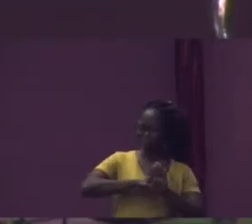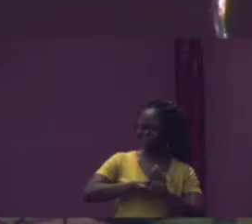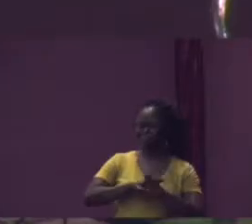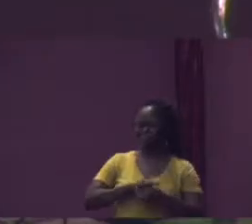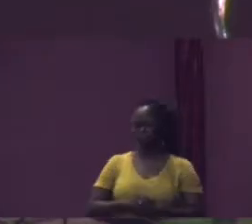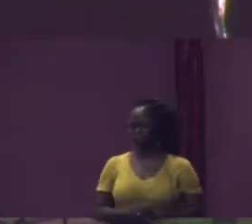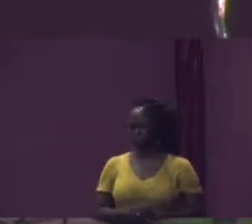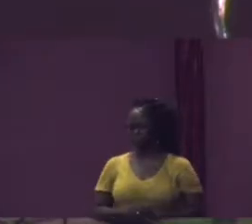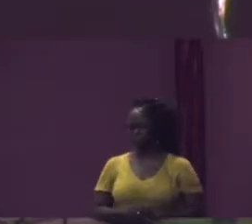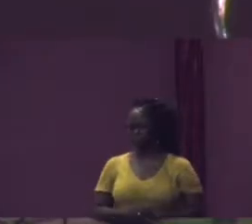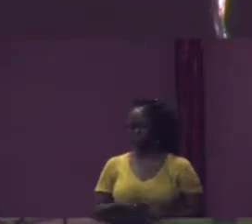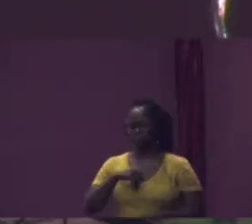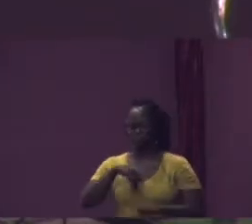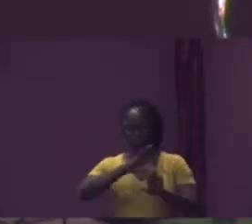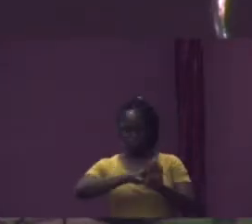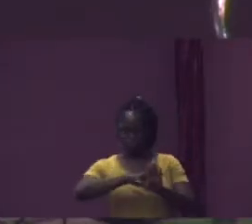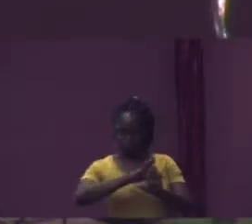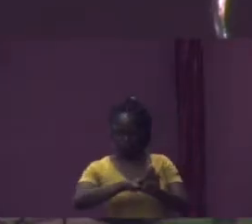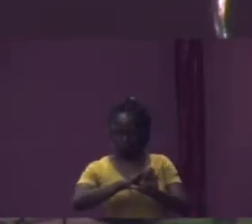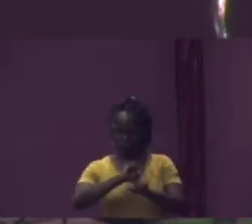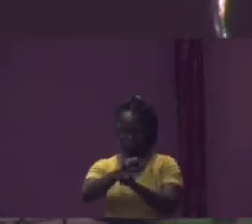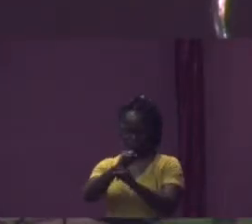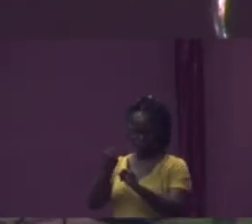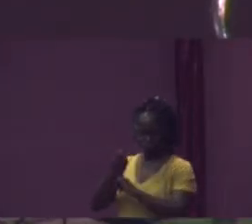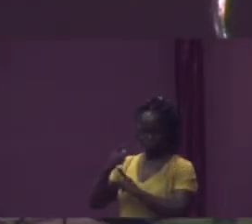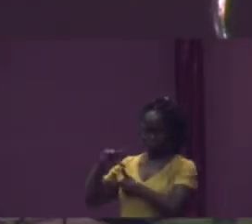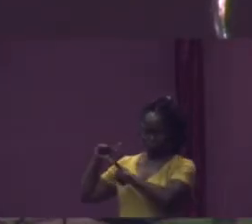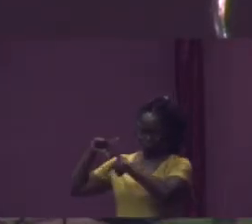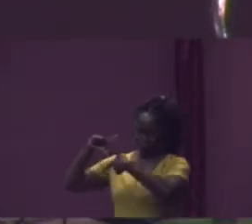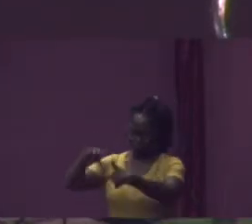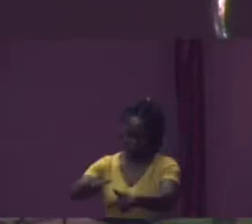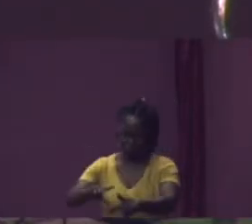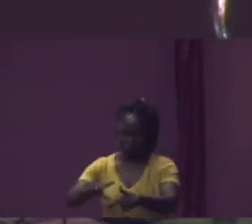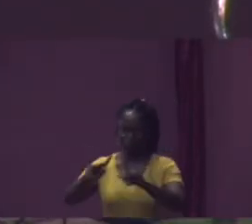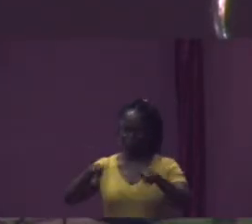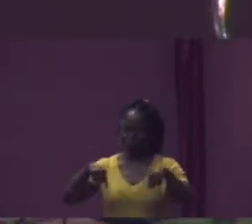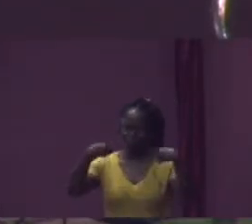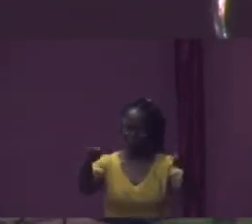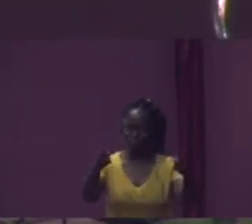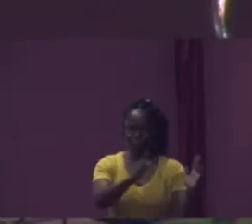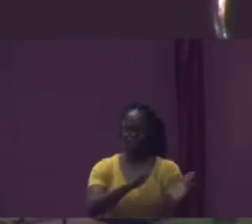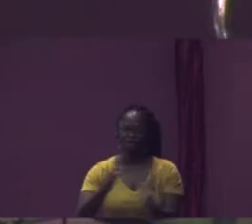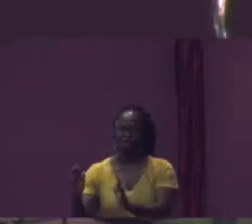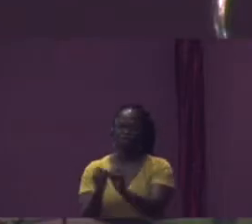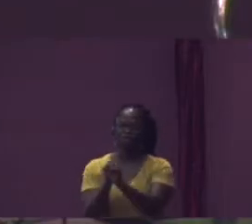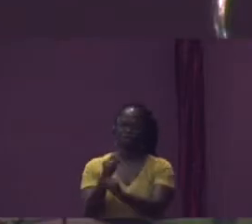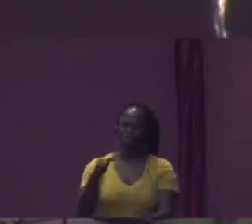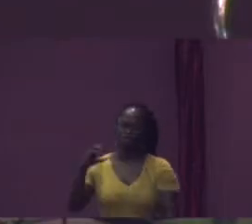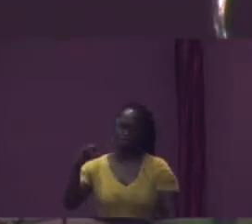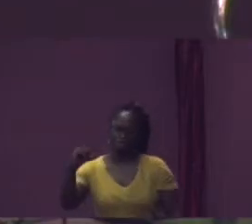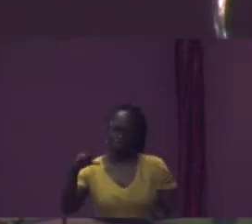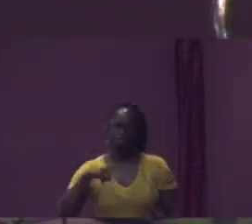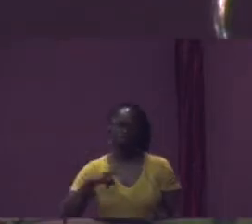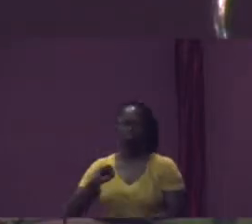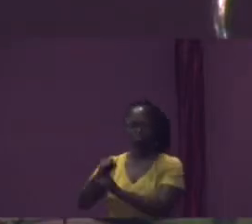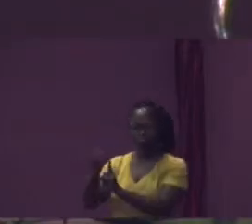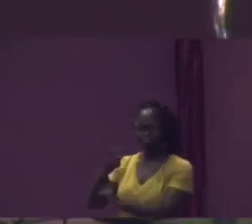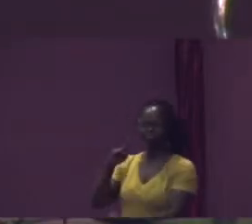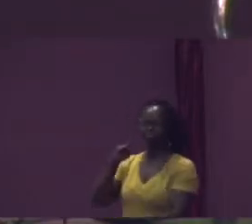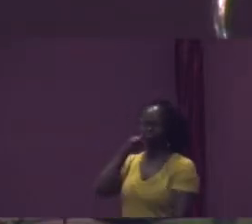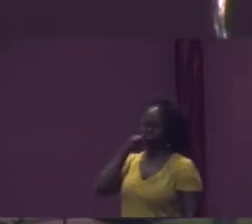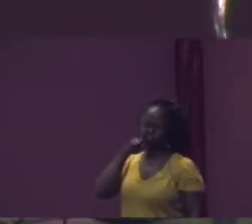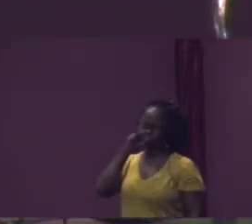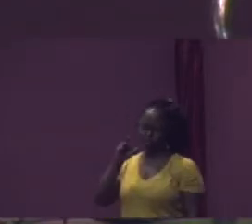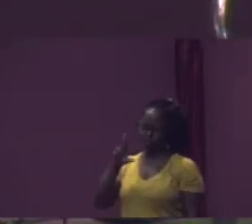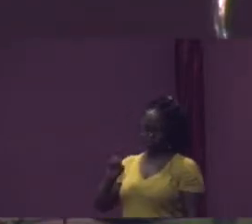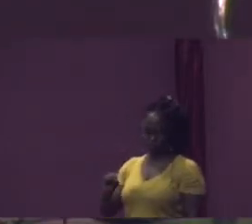social expectations after the 1970s within a risk society. Beginning in the 1960s, though,